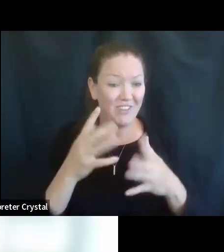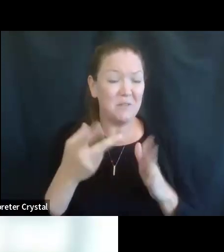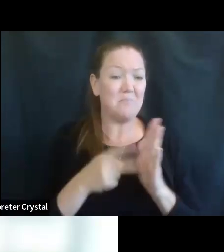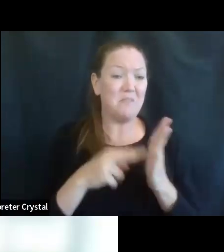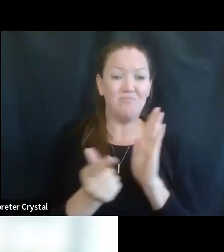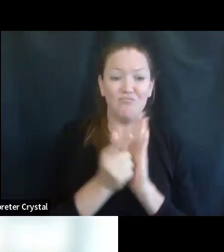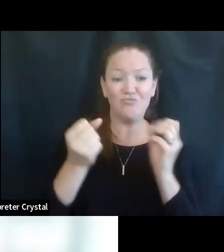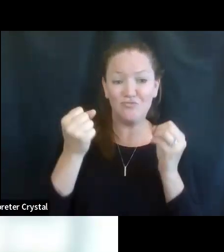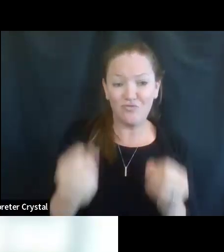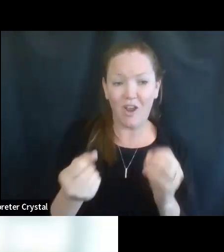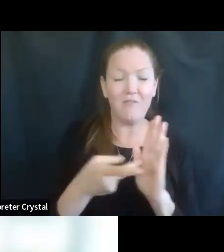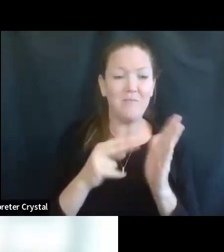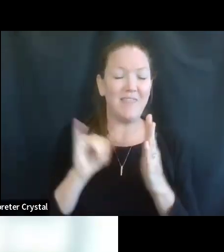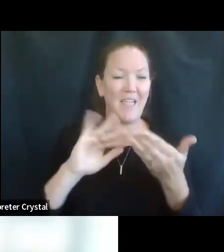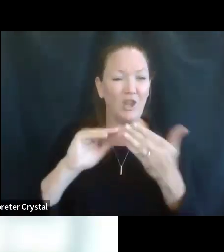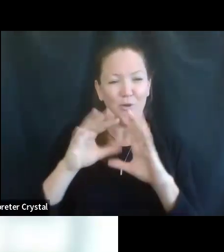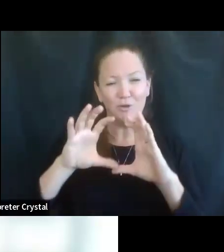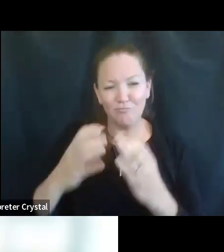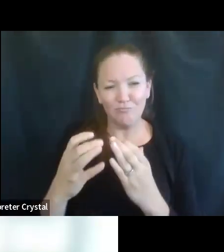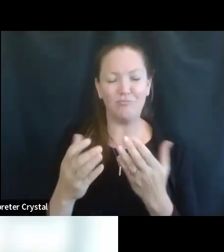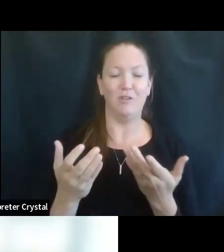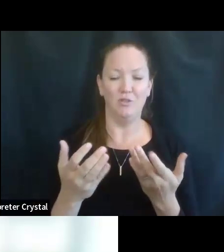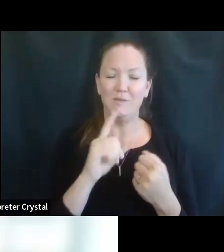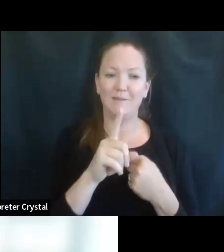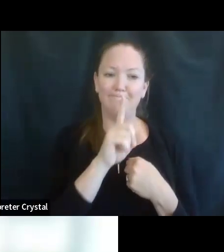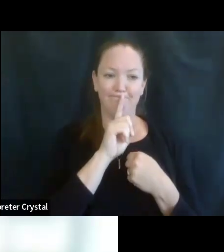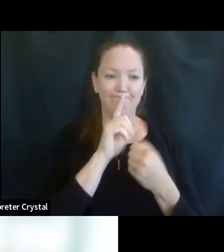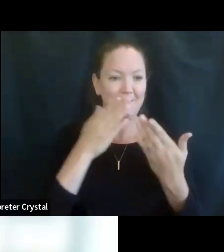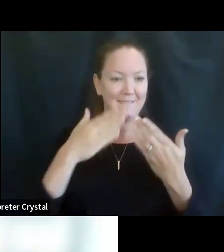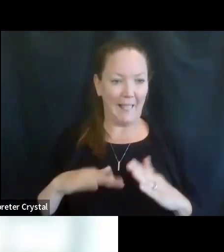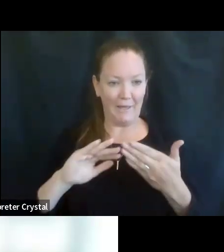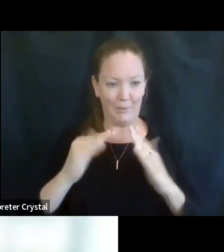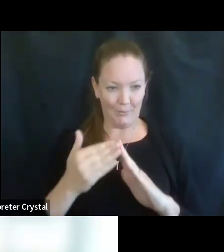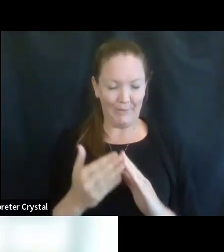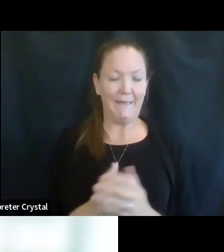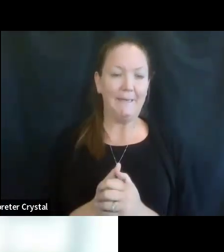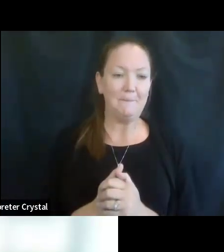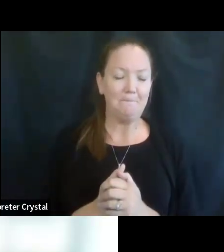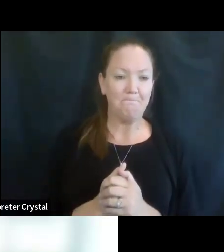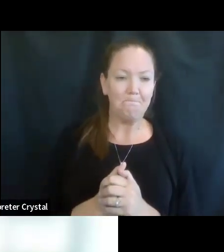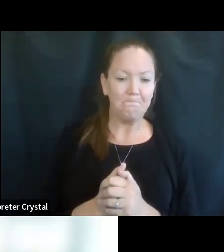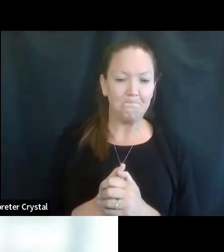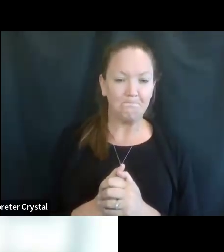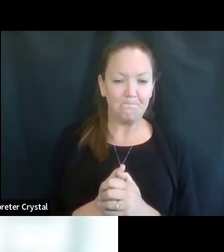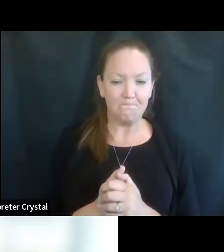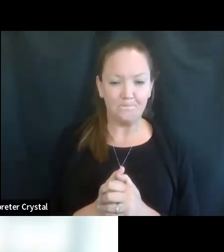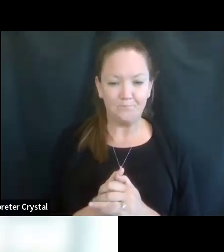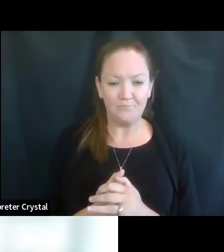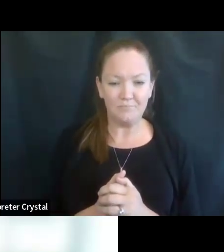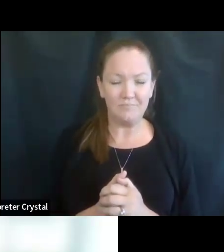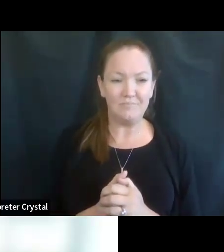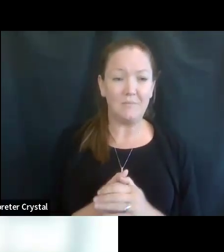a community that's the silent community. It's the major